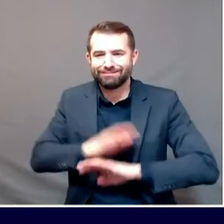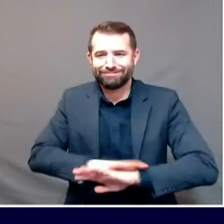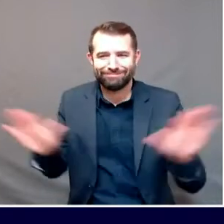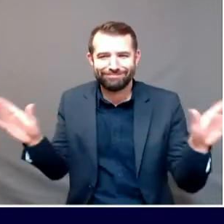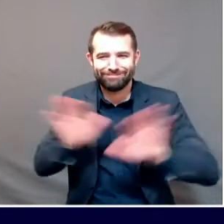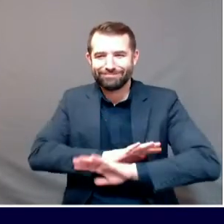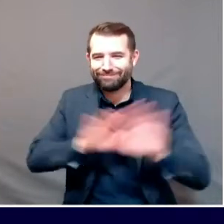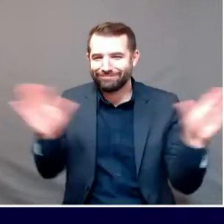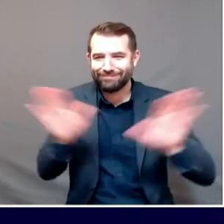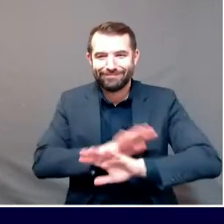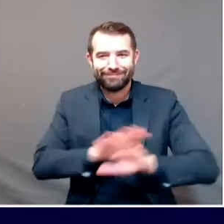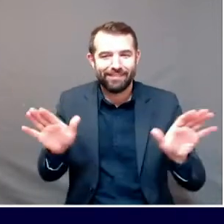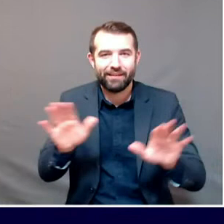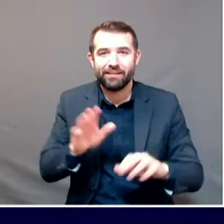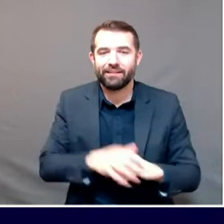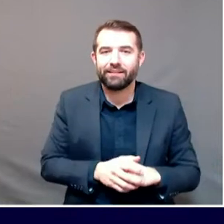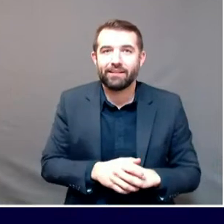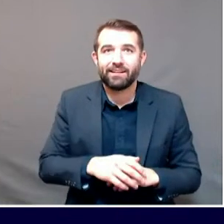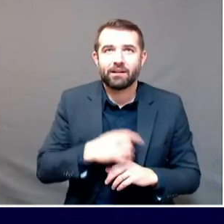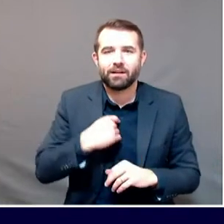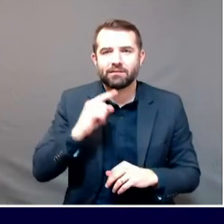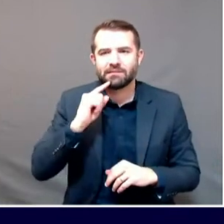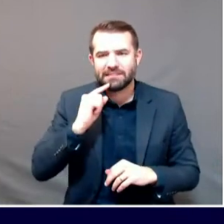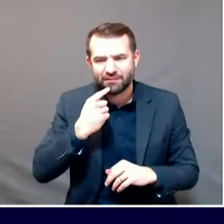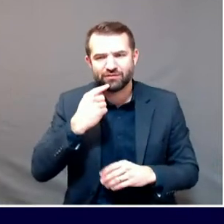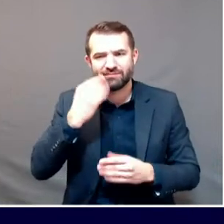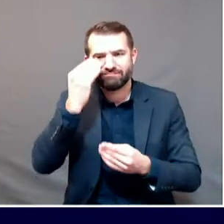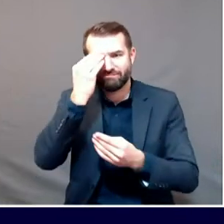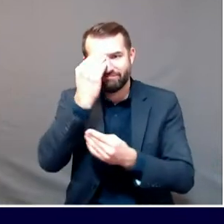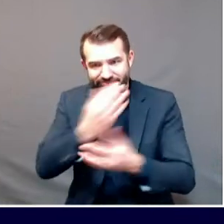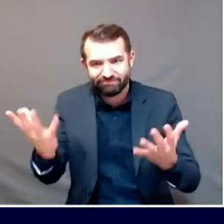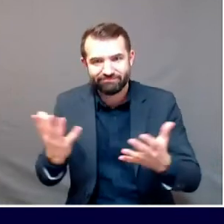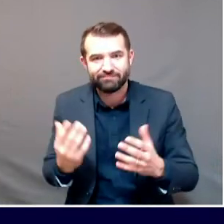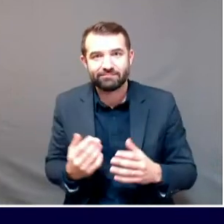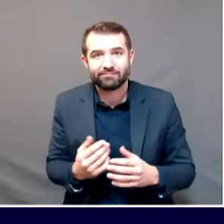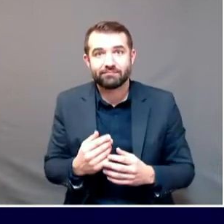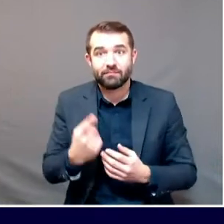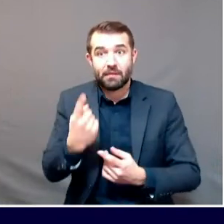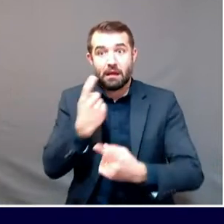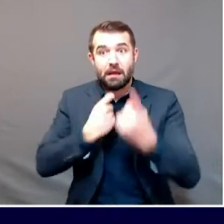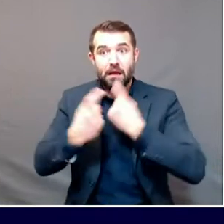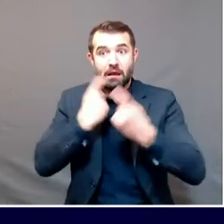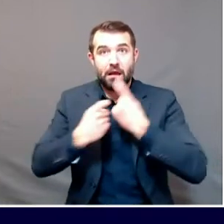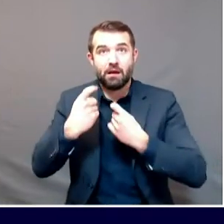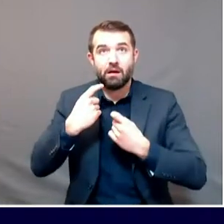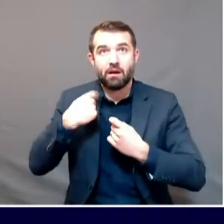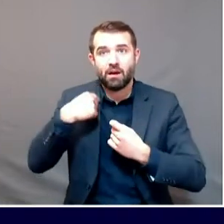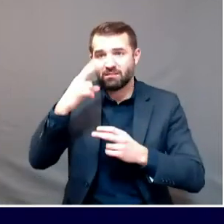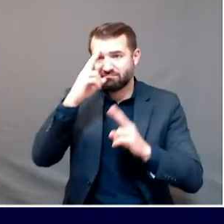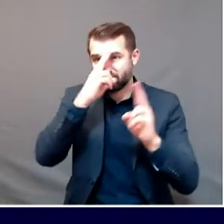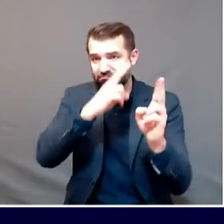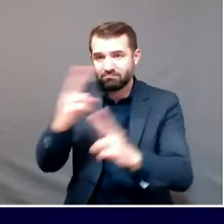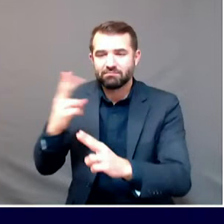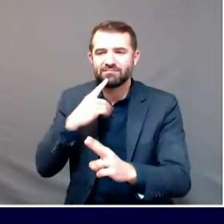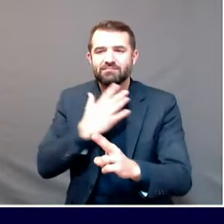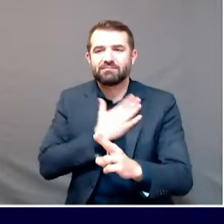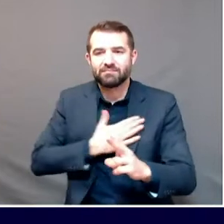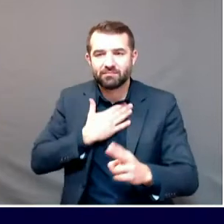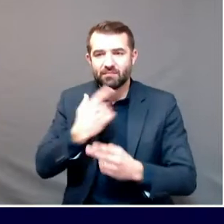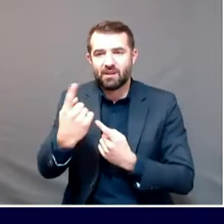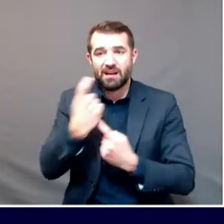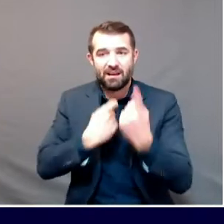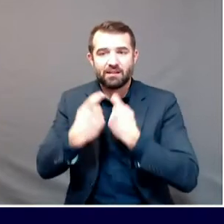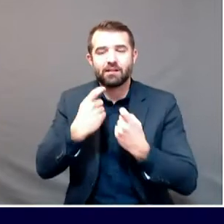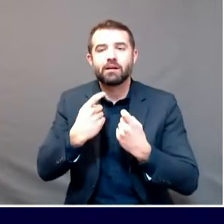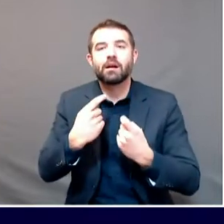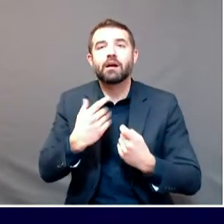said previously, we respect those questions and we welcome them. It is our job to give you straight, honest,